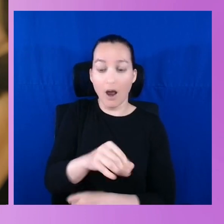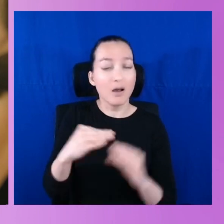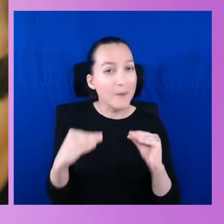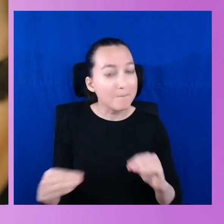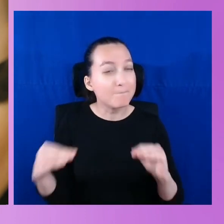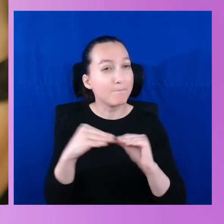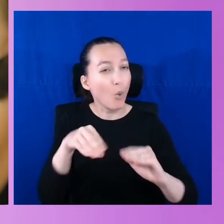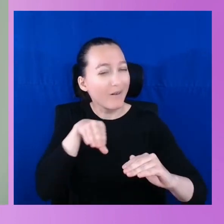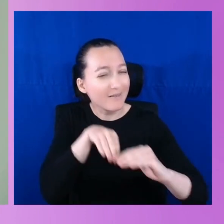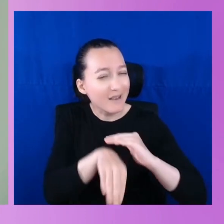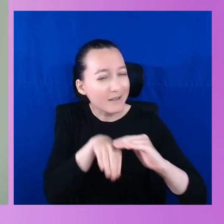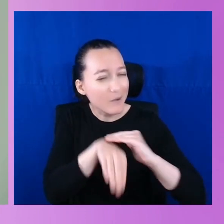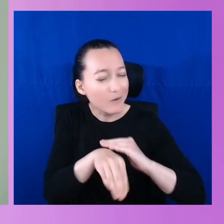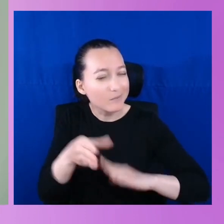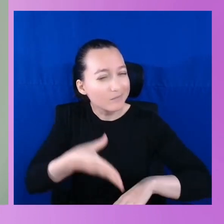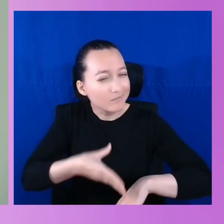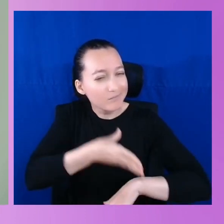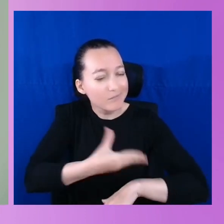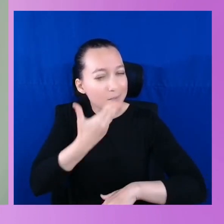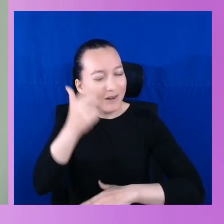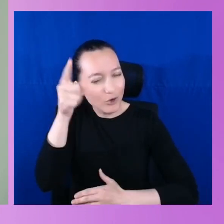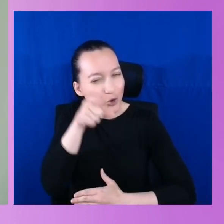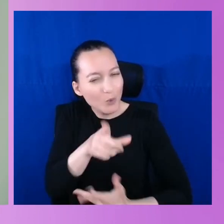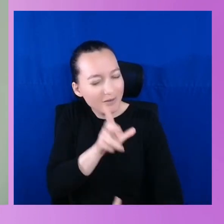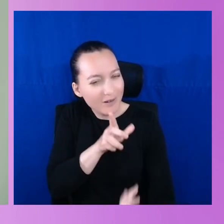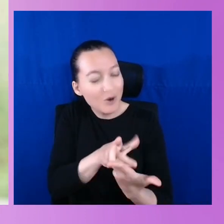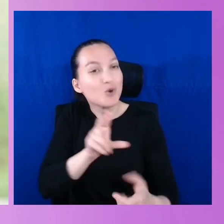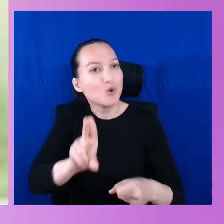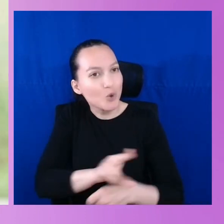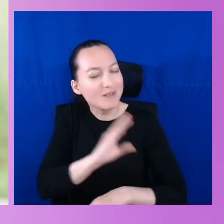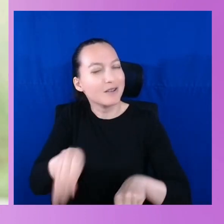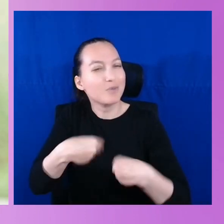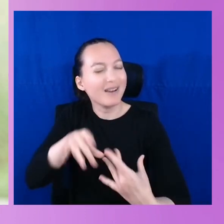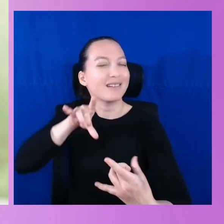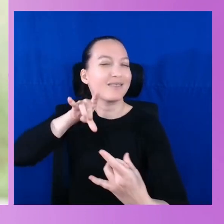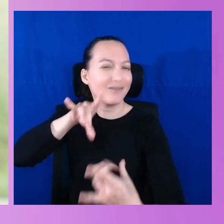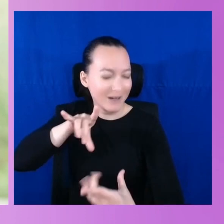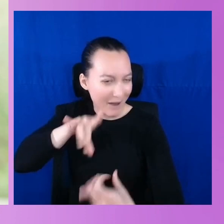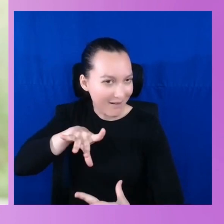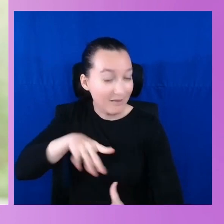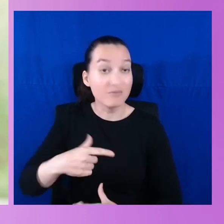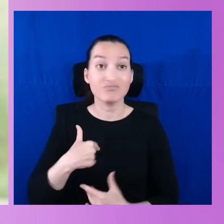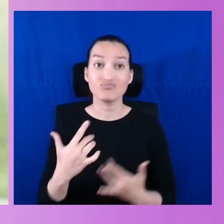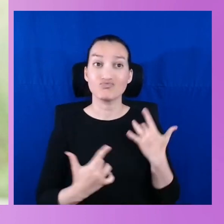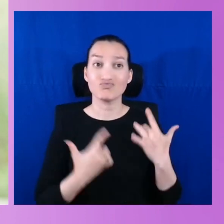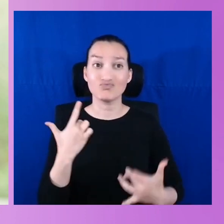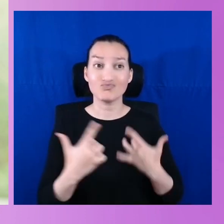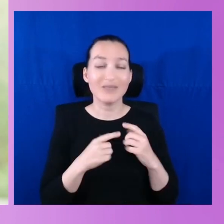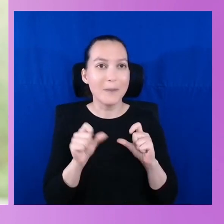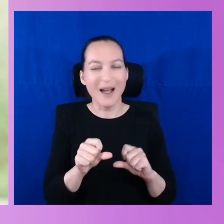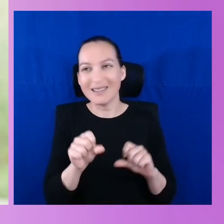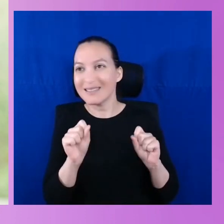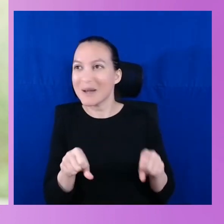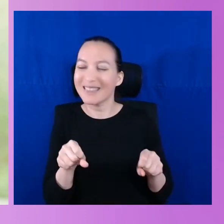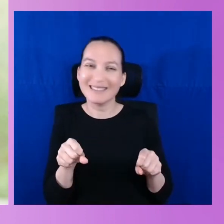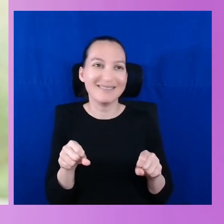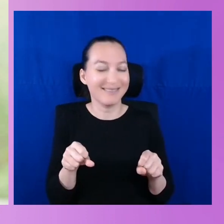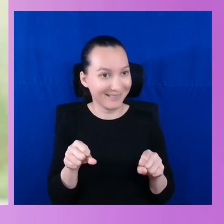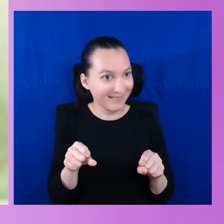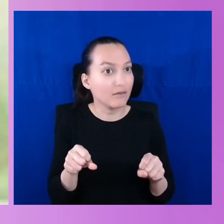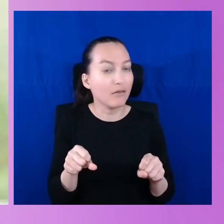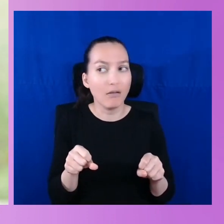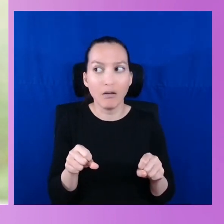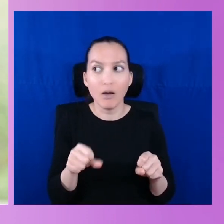and better for you, use it and provide feedback. I'm excited about the possibility that it will